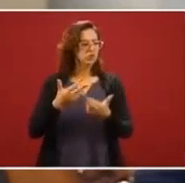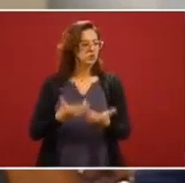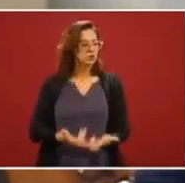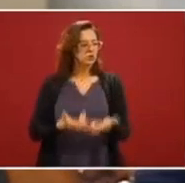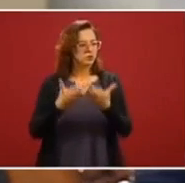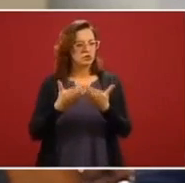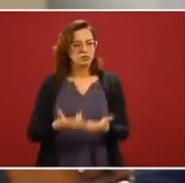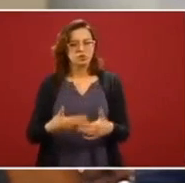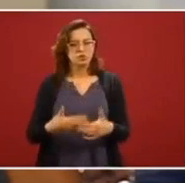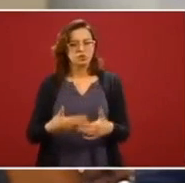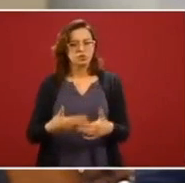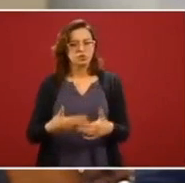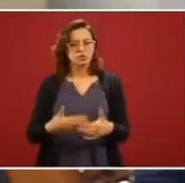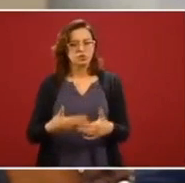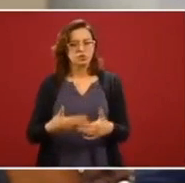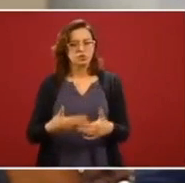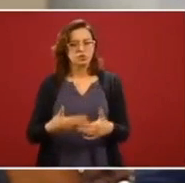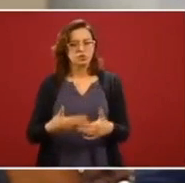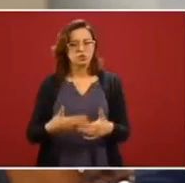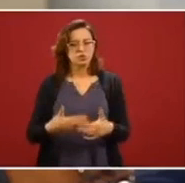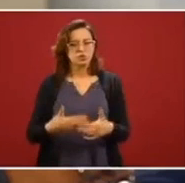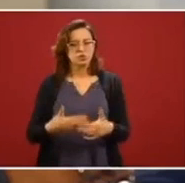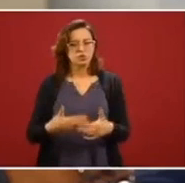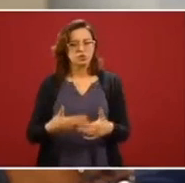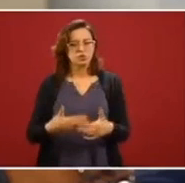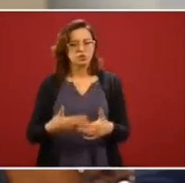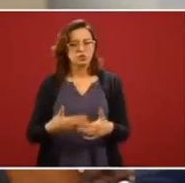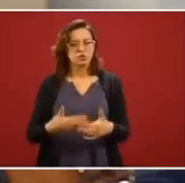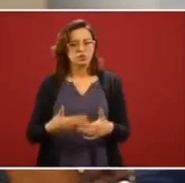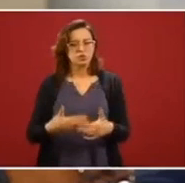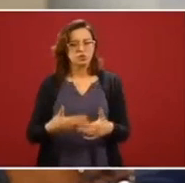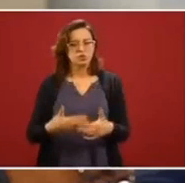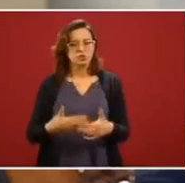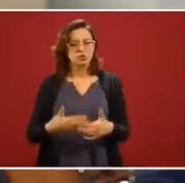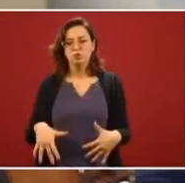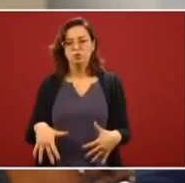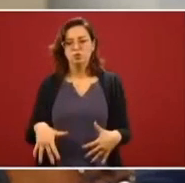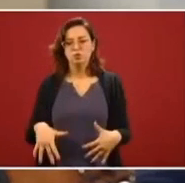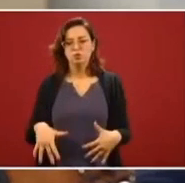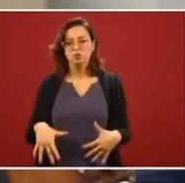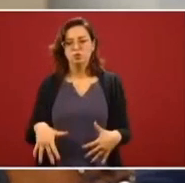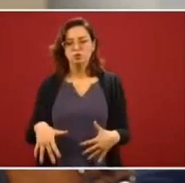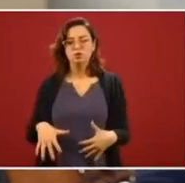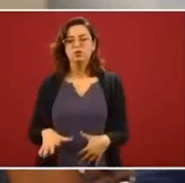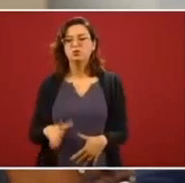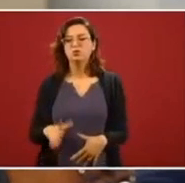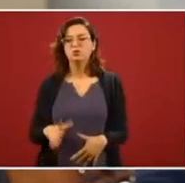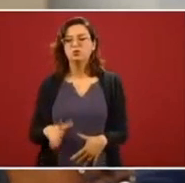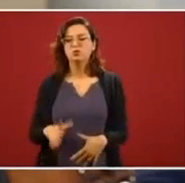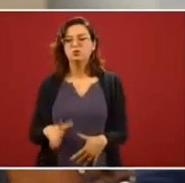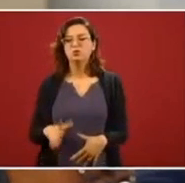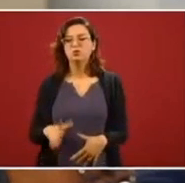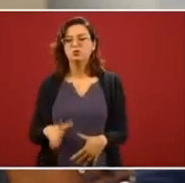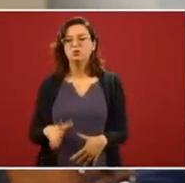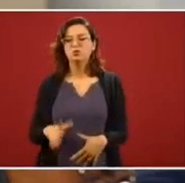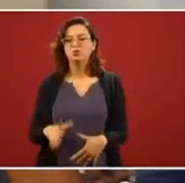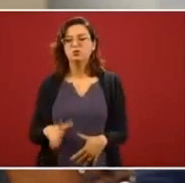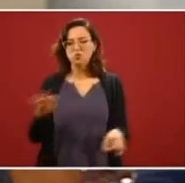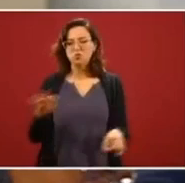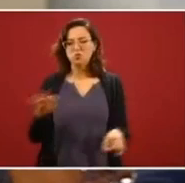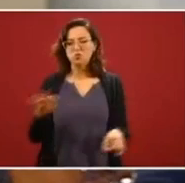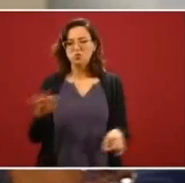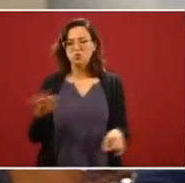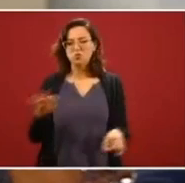y un poderío of riches and wealth and power que podía desarrollar. that could be